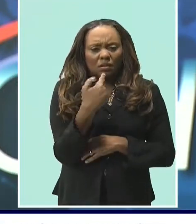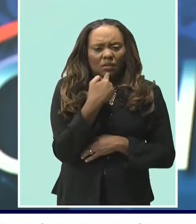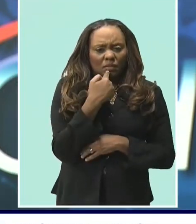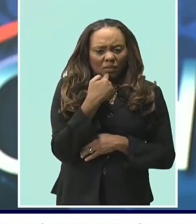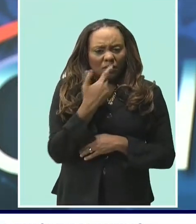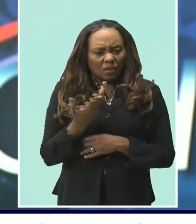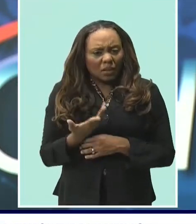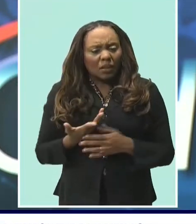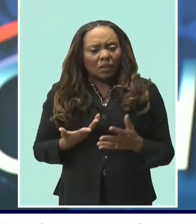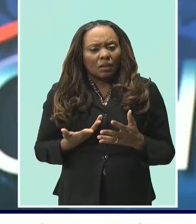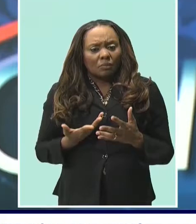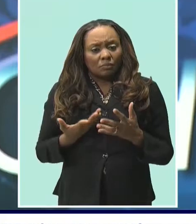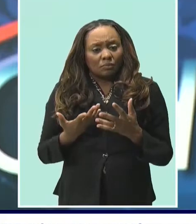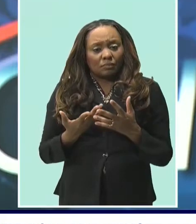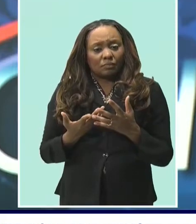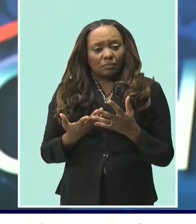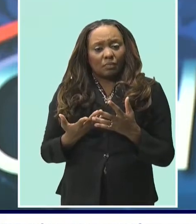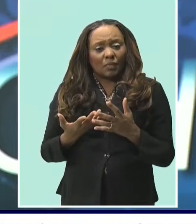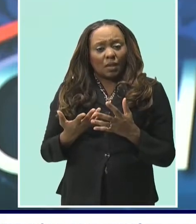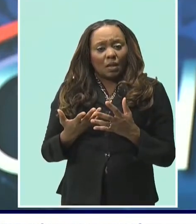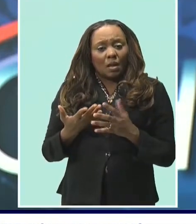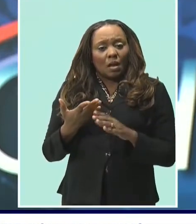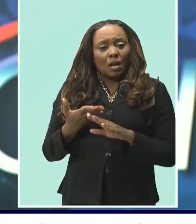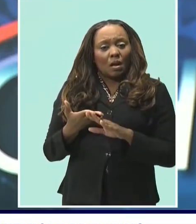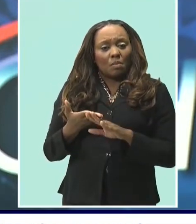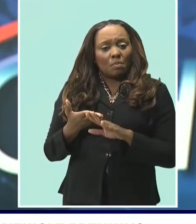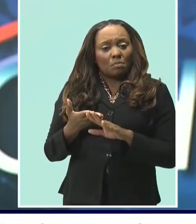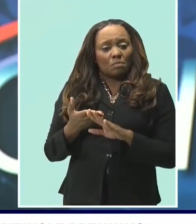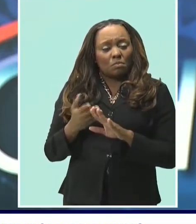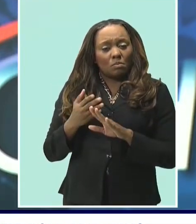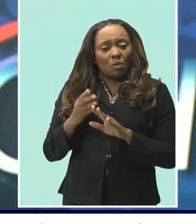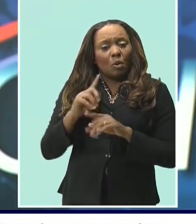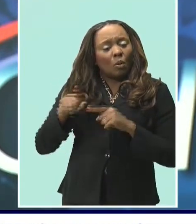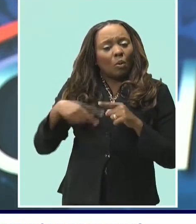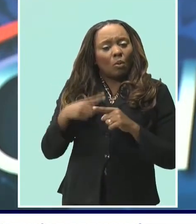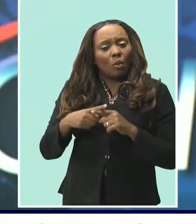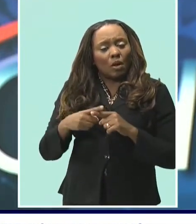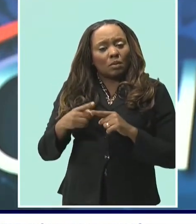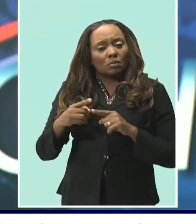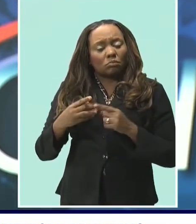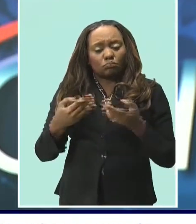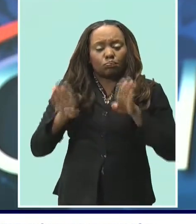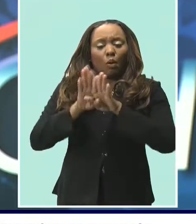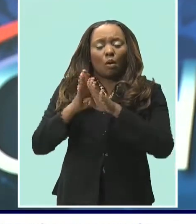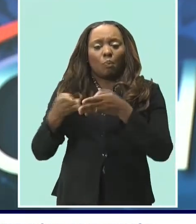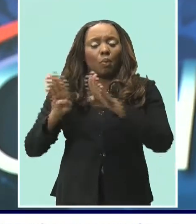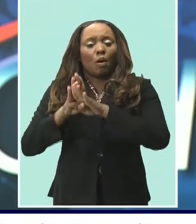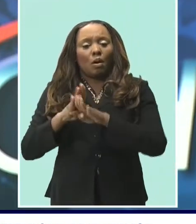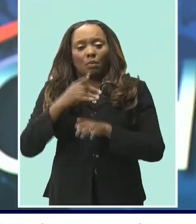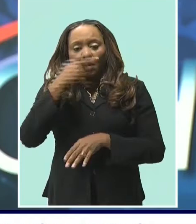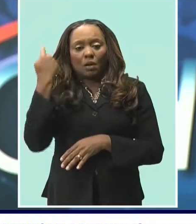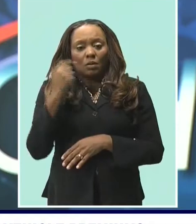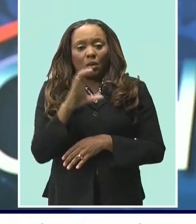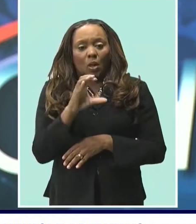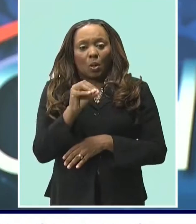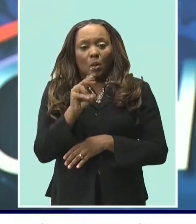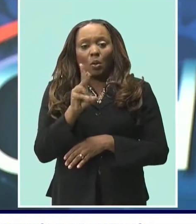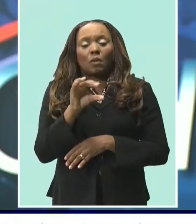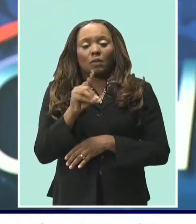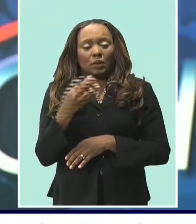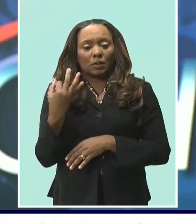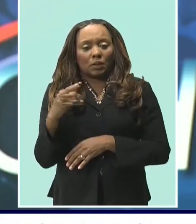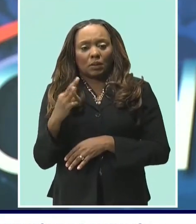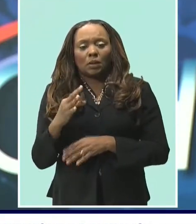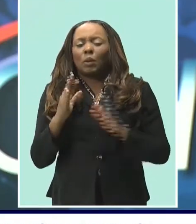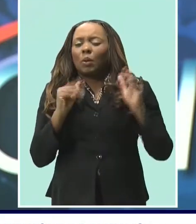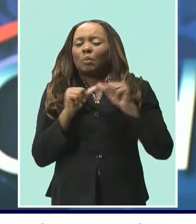He reveals there was a fall-off in motor vehicle accidents during the national shutdown due to COVID-19, which insurance officials